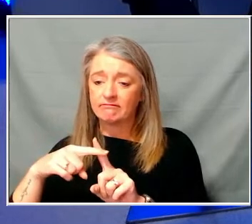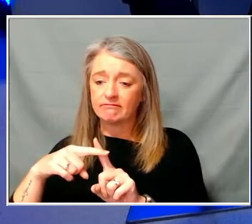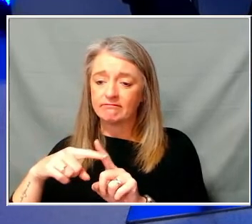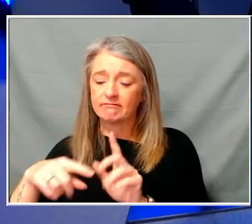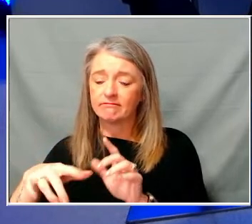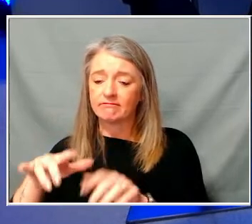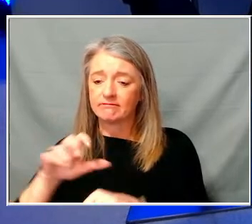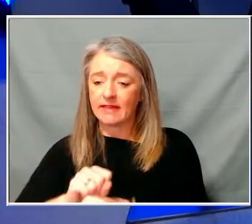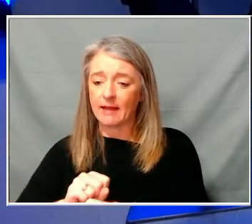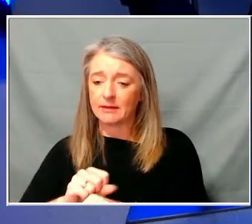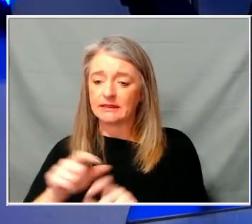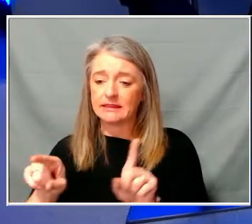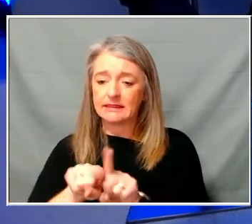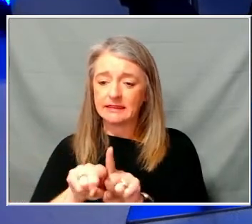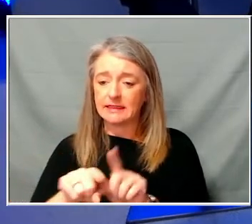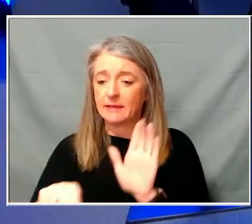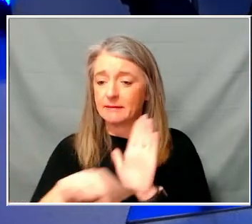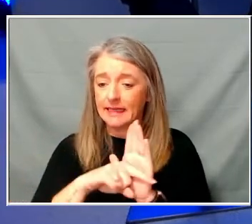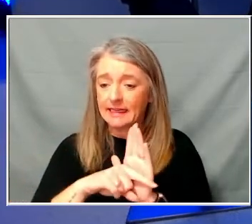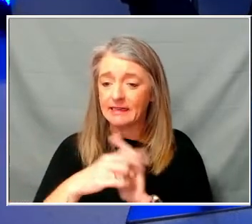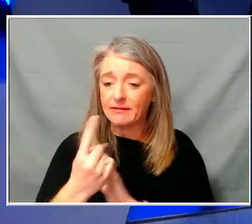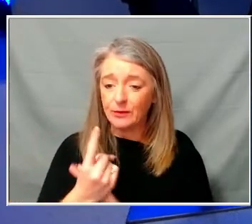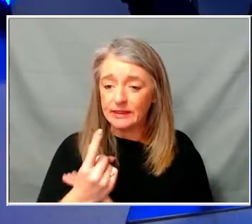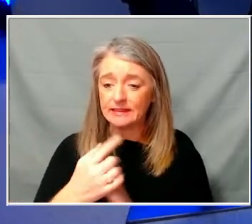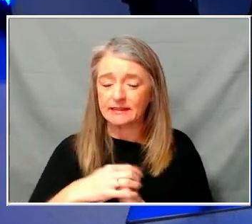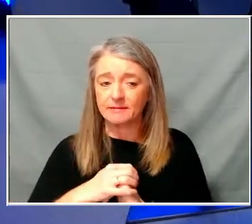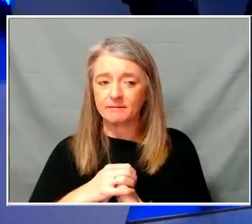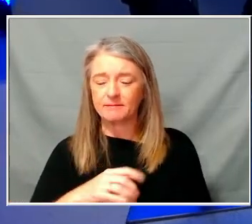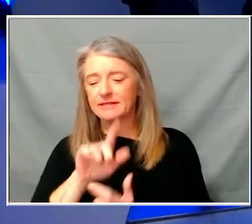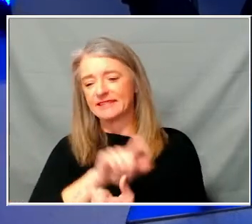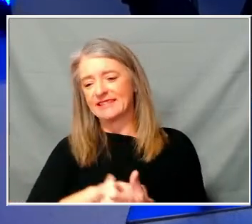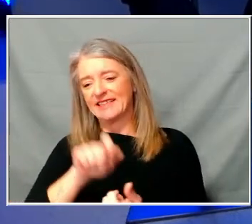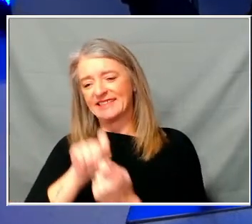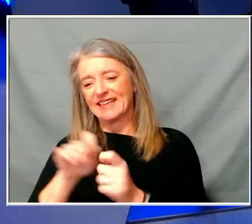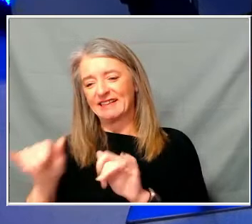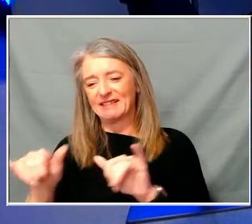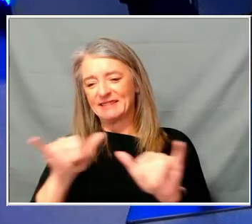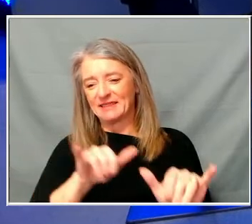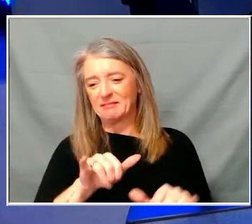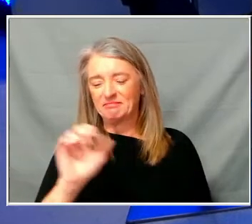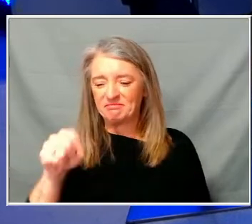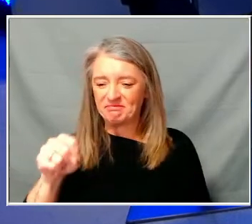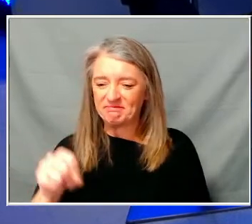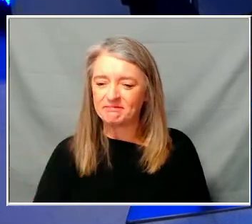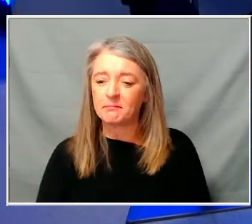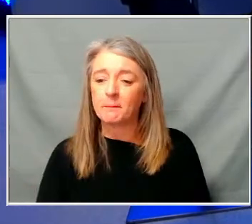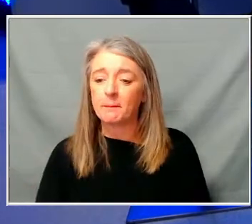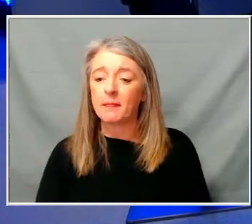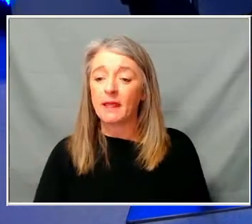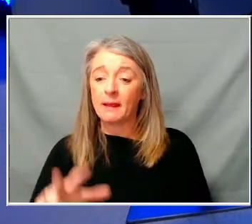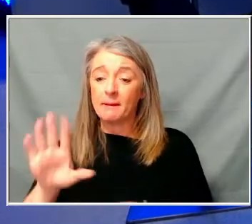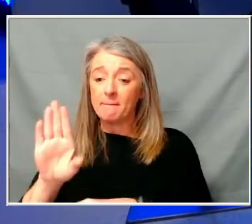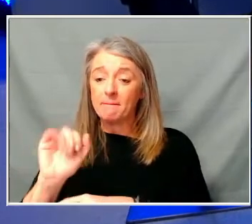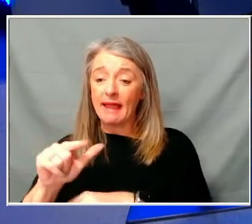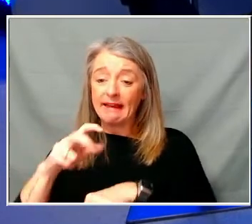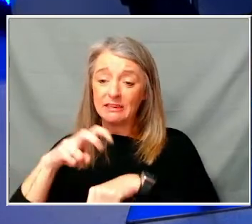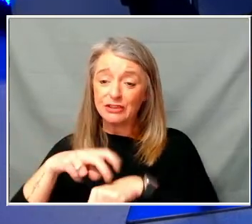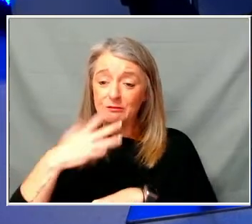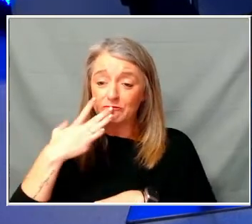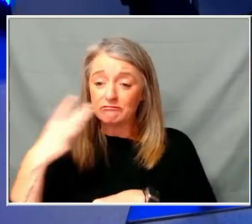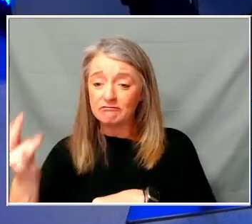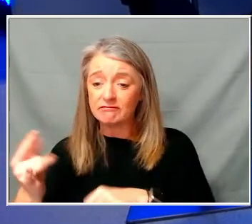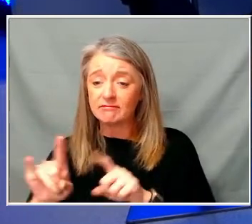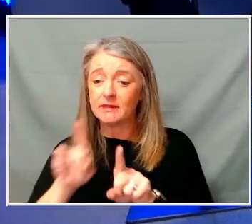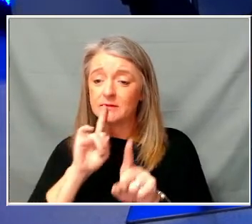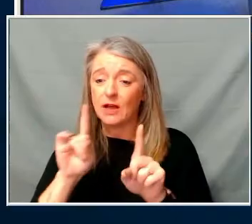tug on you, just like the bad ones? I hope so. Exactly the same. Yeah, just like that. Yeah. I mean, the bag of chips are good, but I got to talk to Brian and Jennifer,